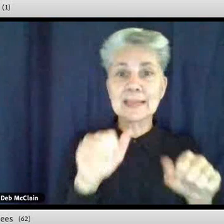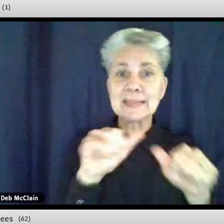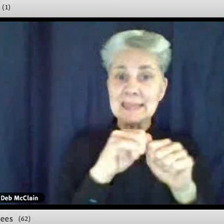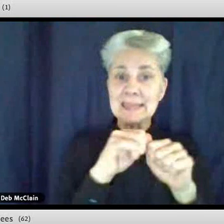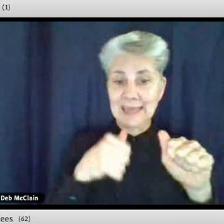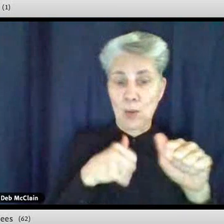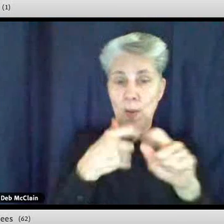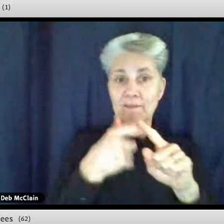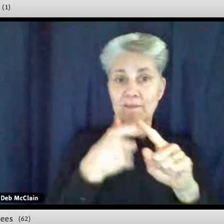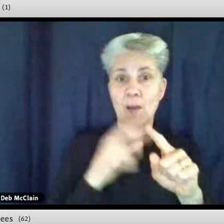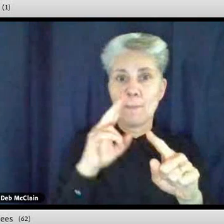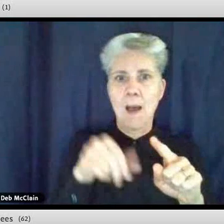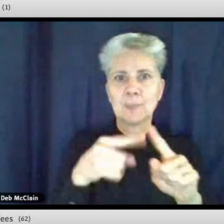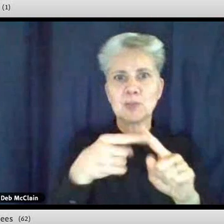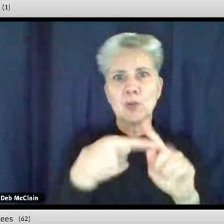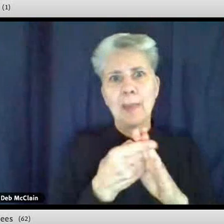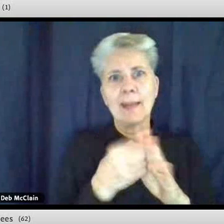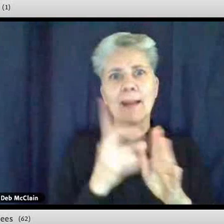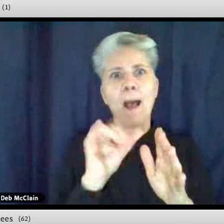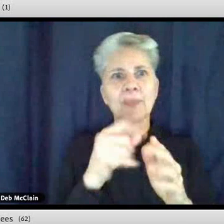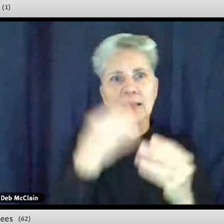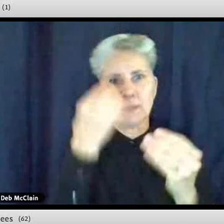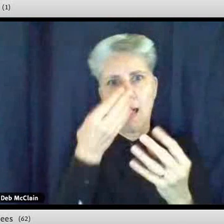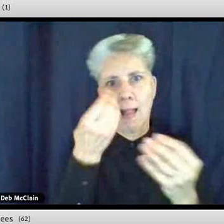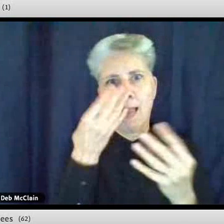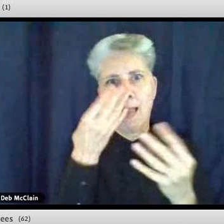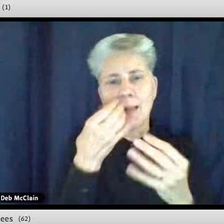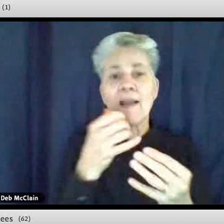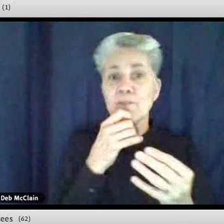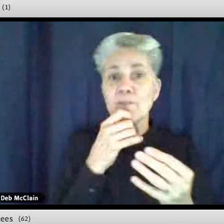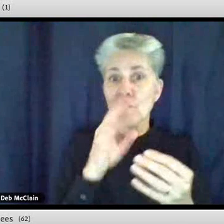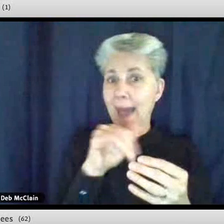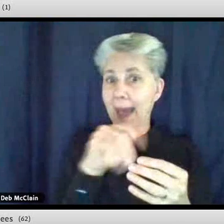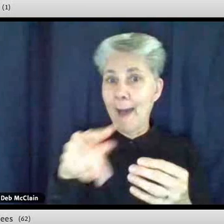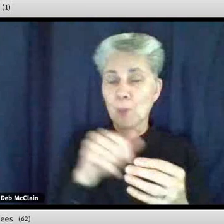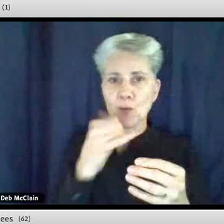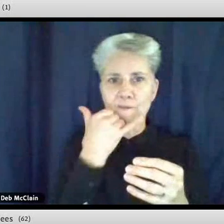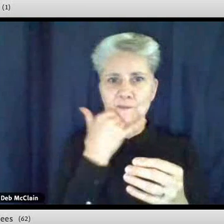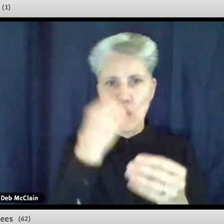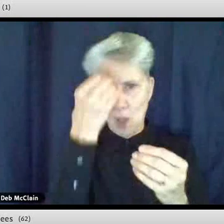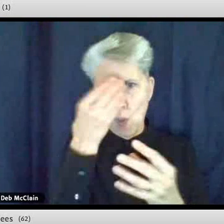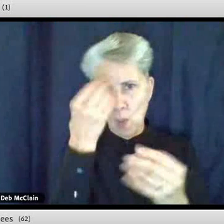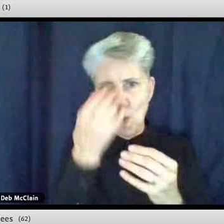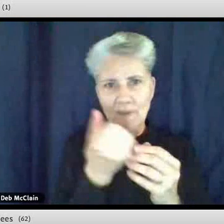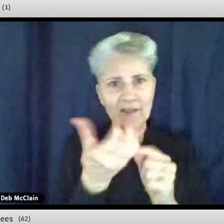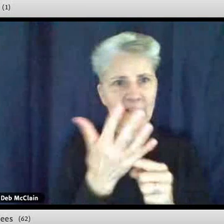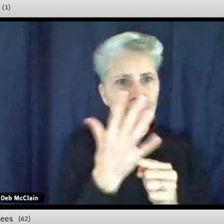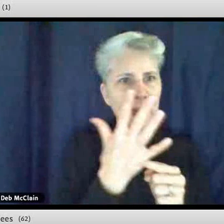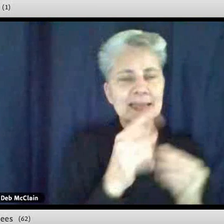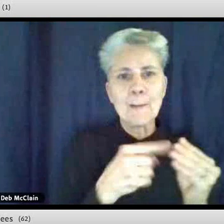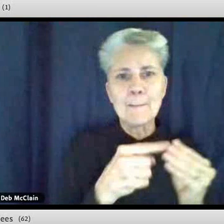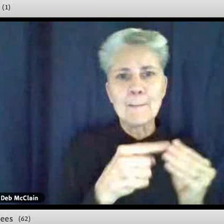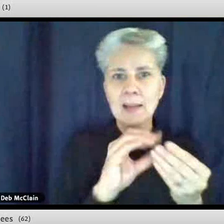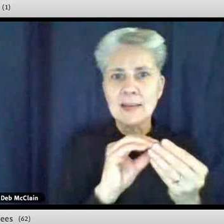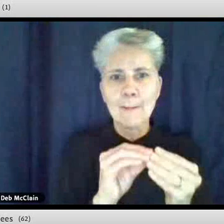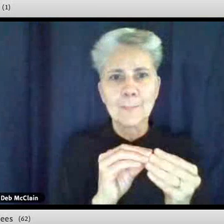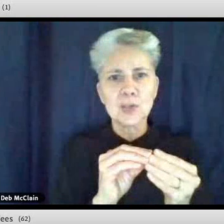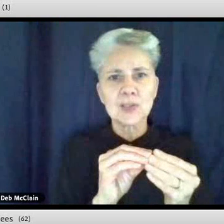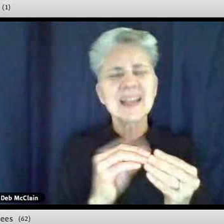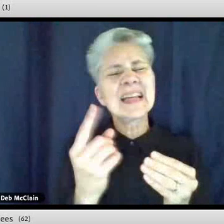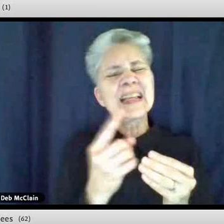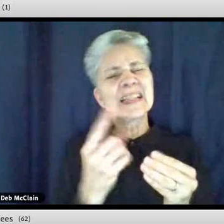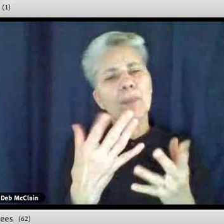do. Um, you can stay away from up to the minute updates, right? If you have an app on your phone